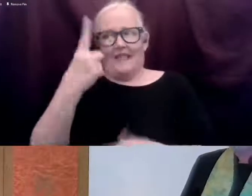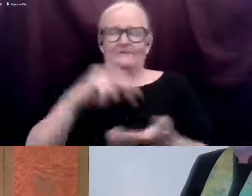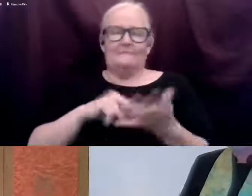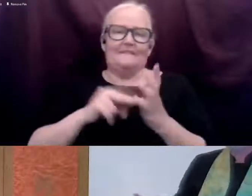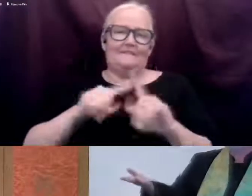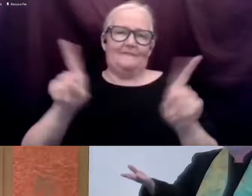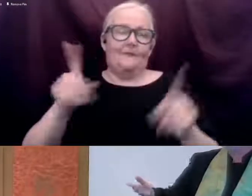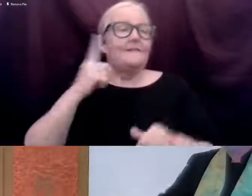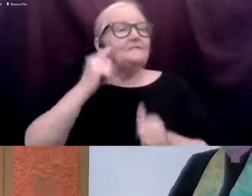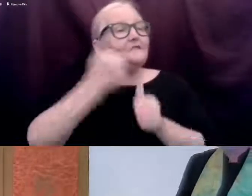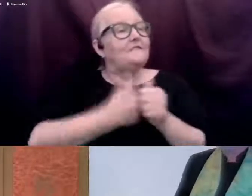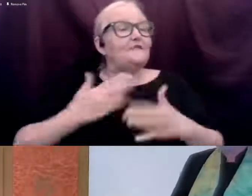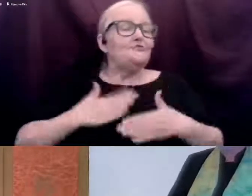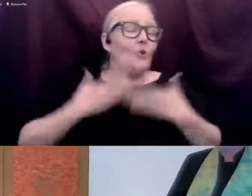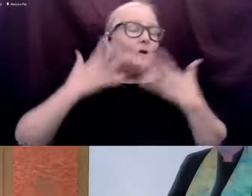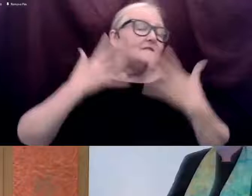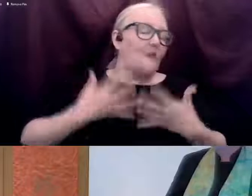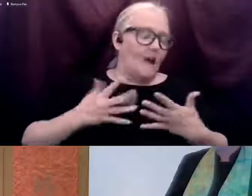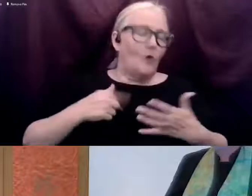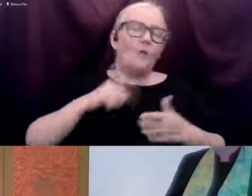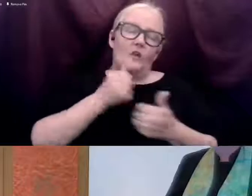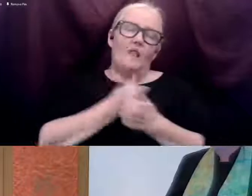held in love beyond belief.